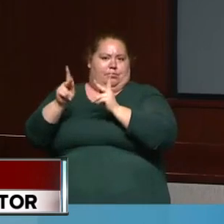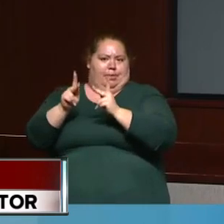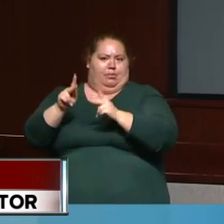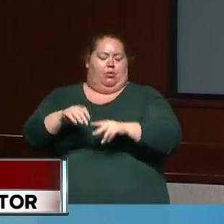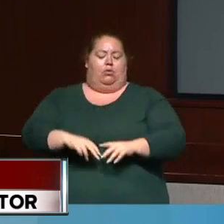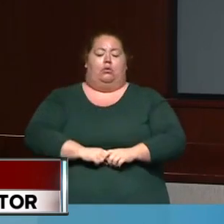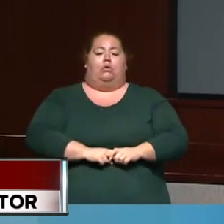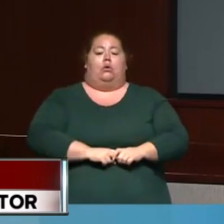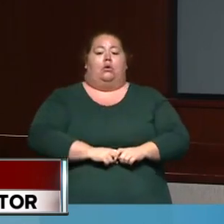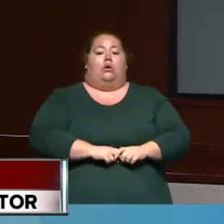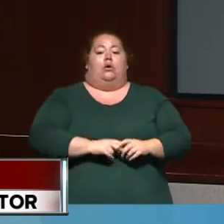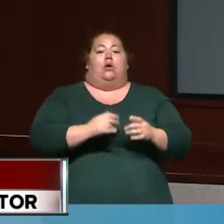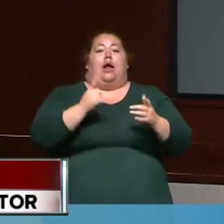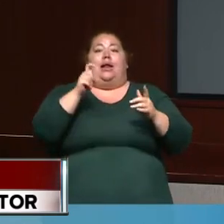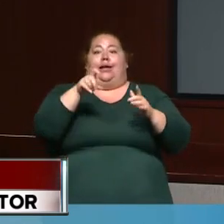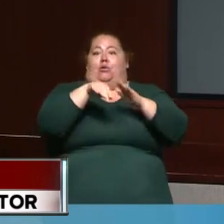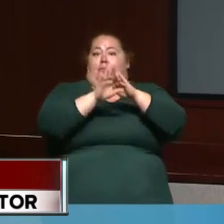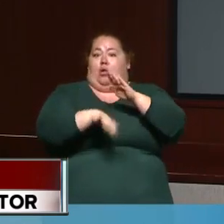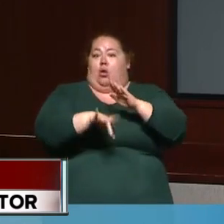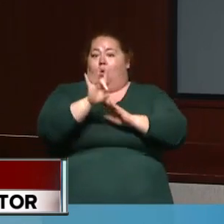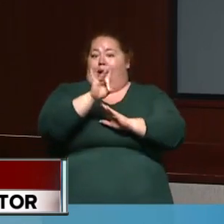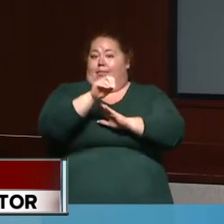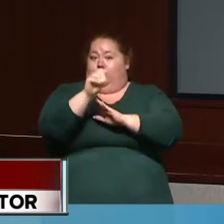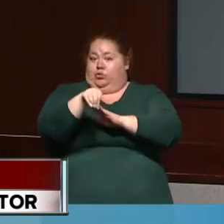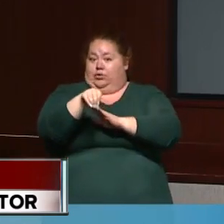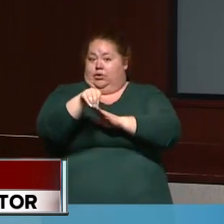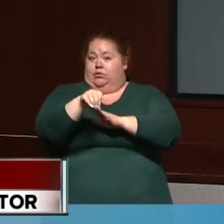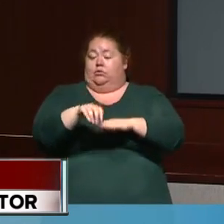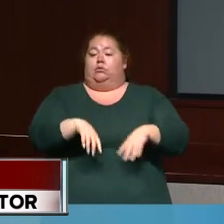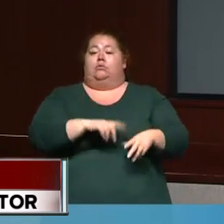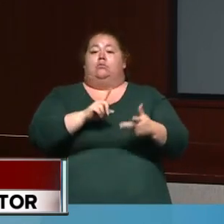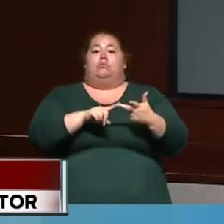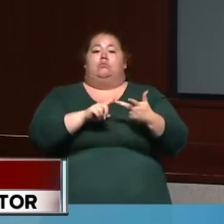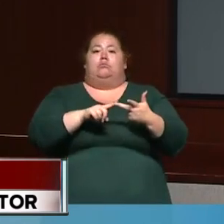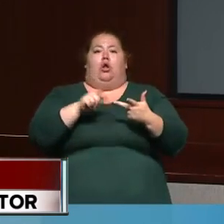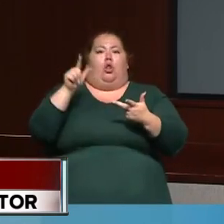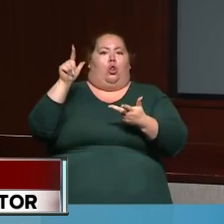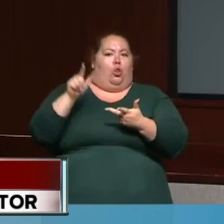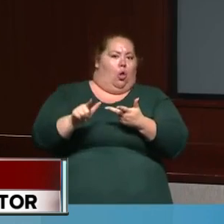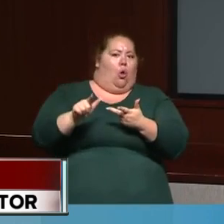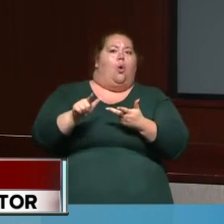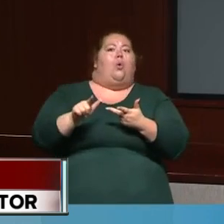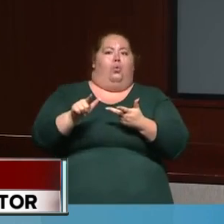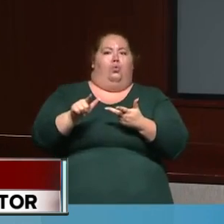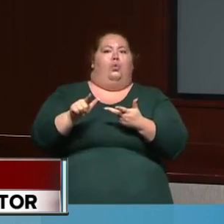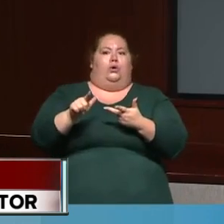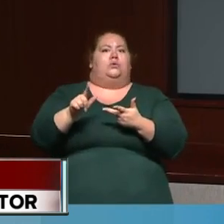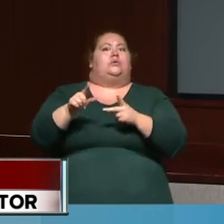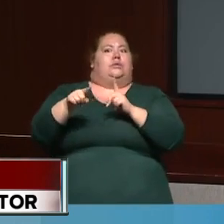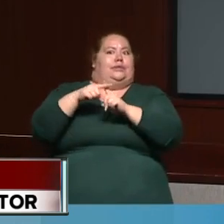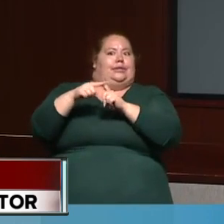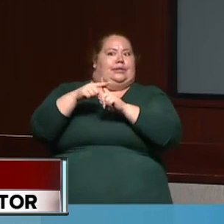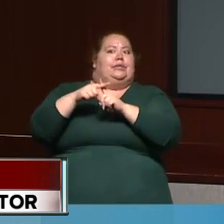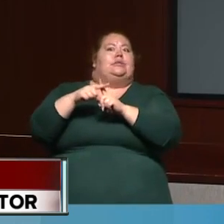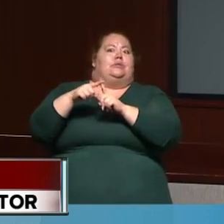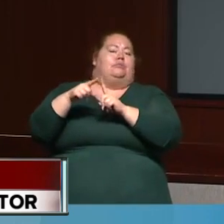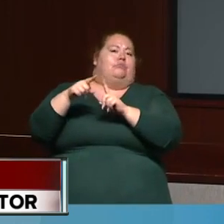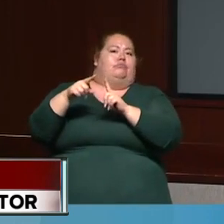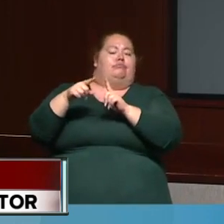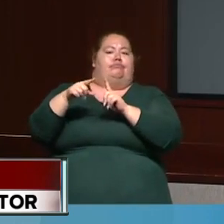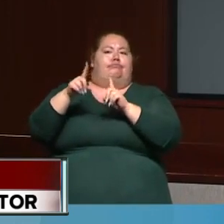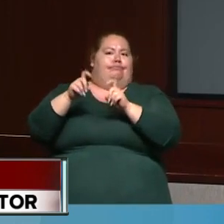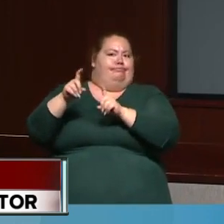positivity rate of below 8%, and a lowest quartile aggregate testing positivity rate of below